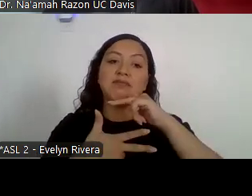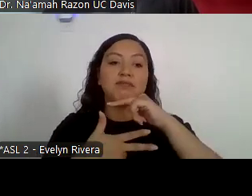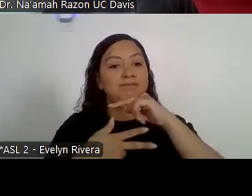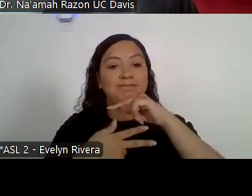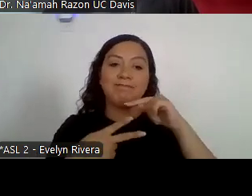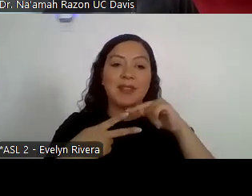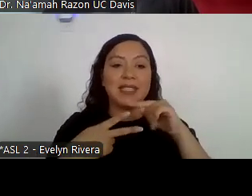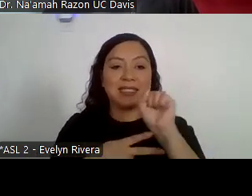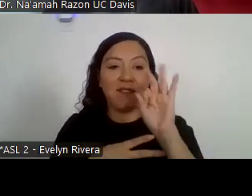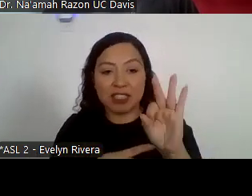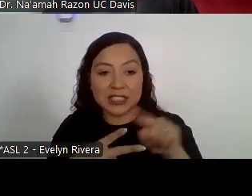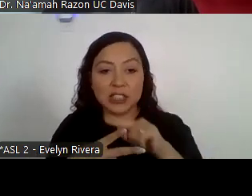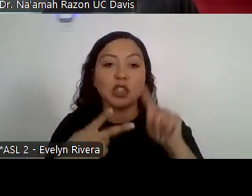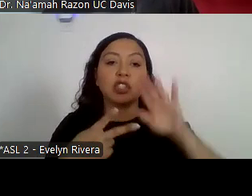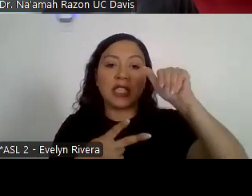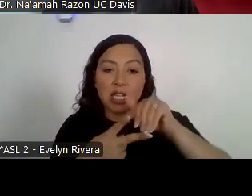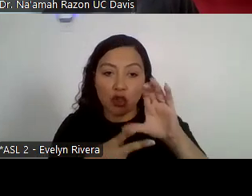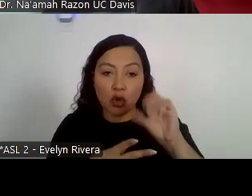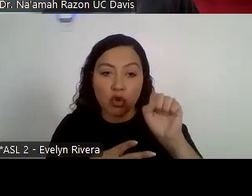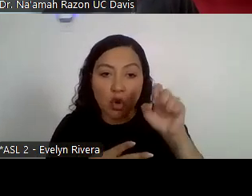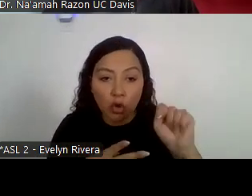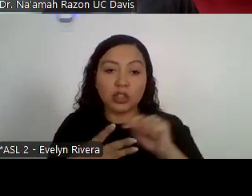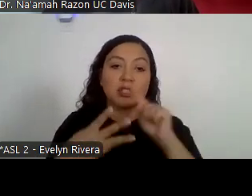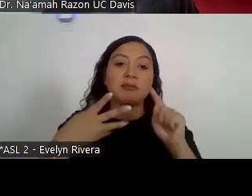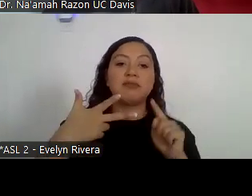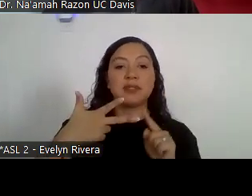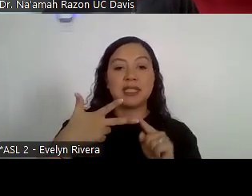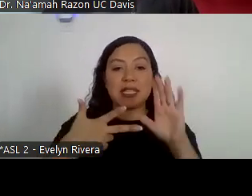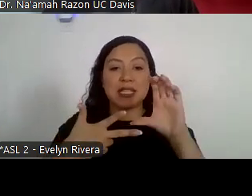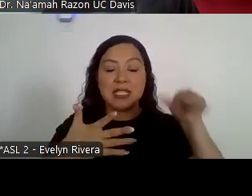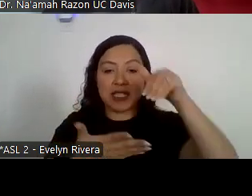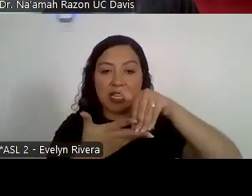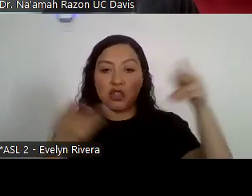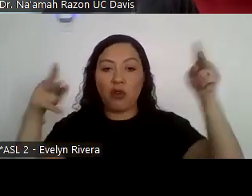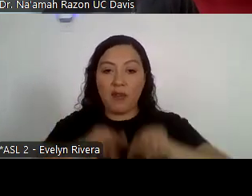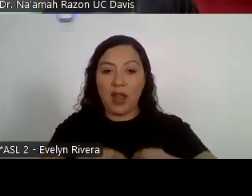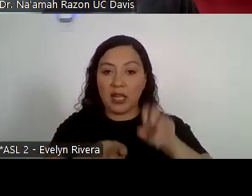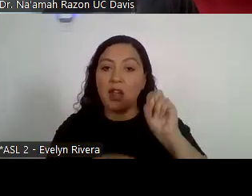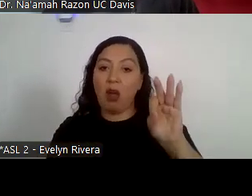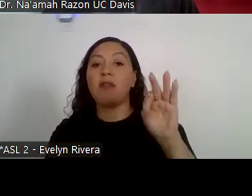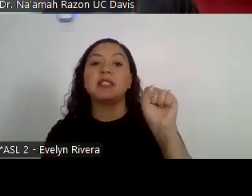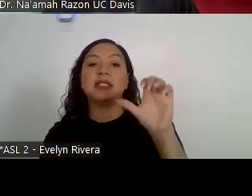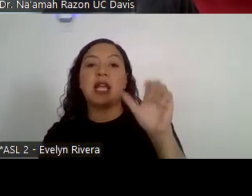And, we've been interviewing in English, Spanish, and Arabic. Next slide.